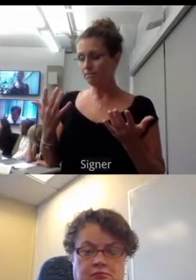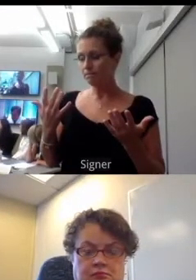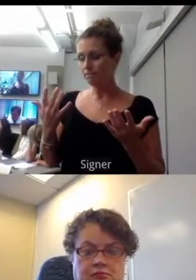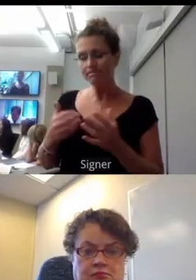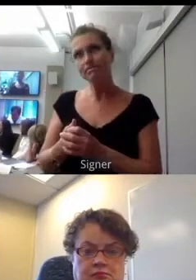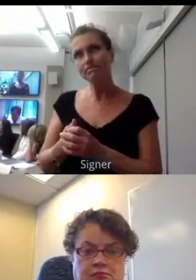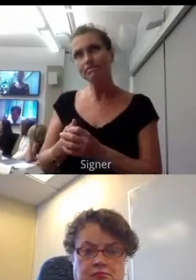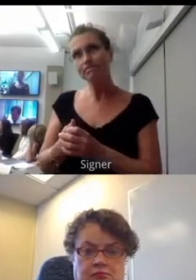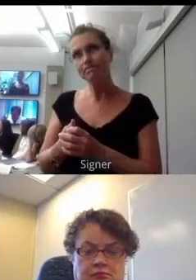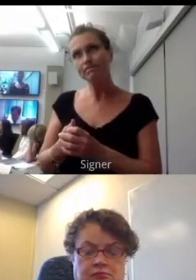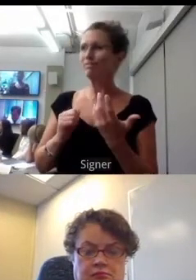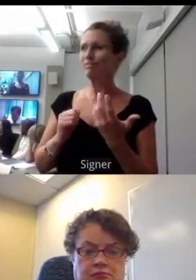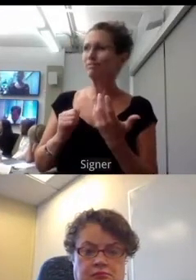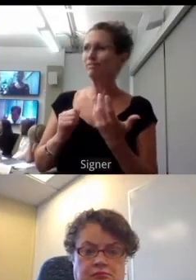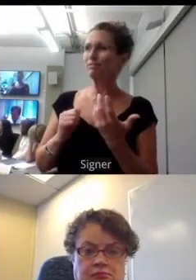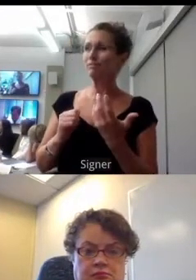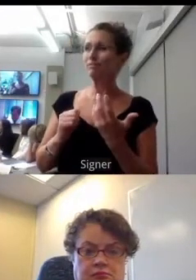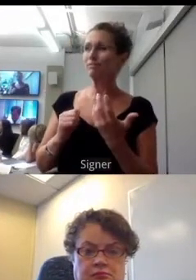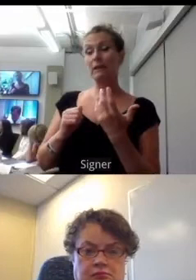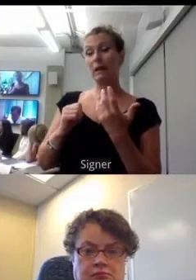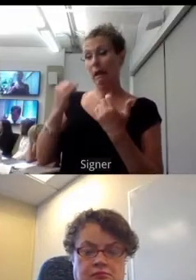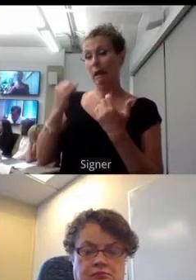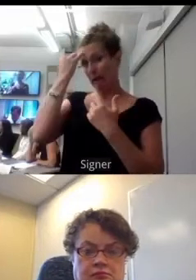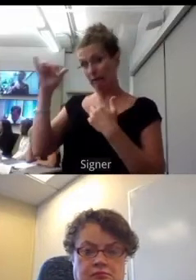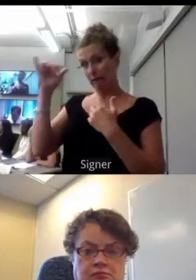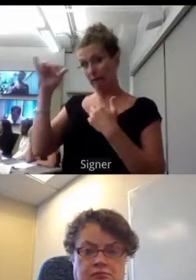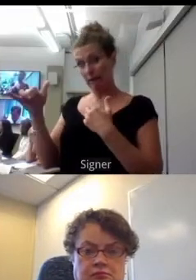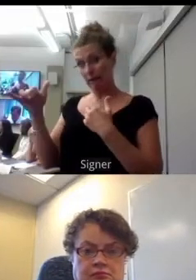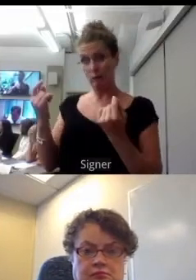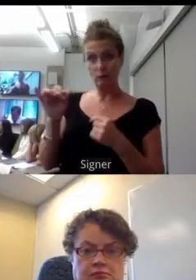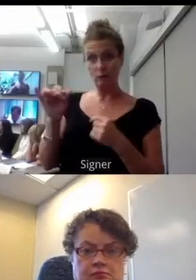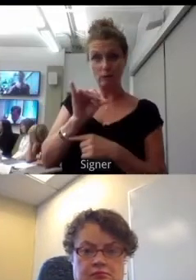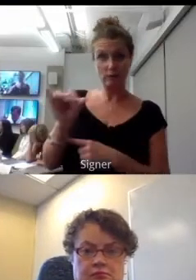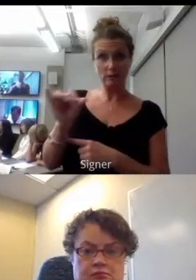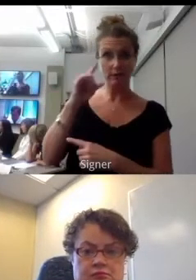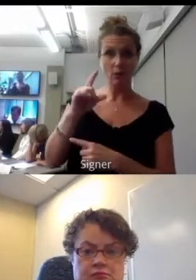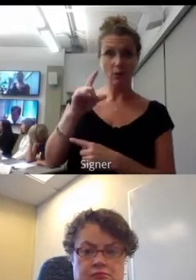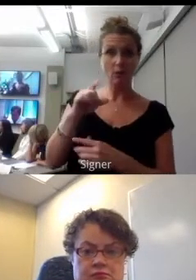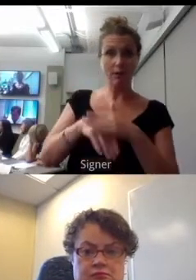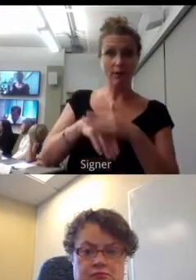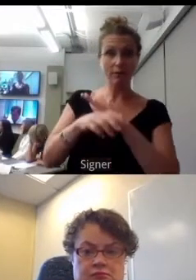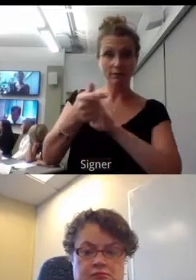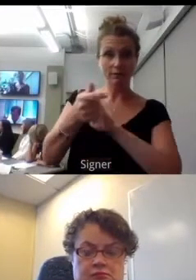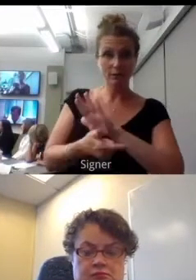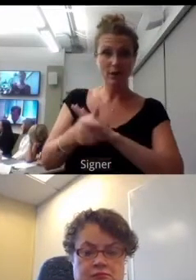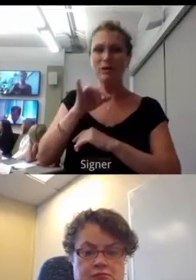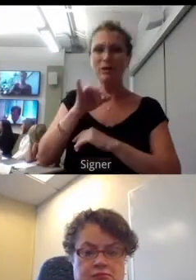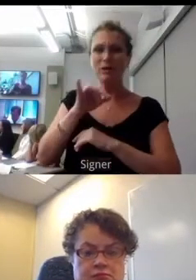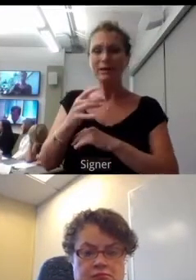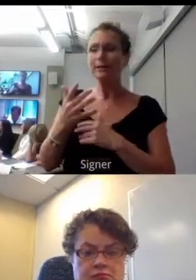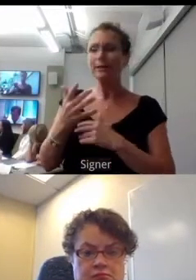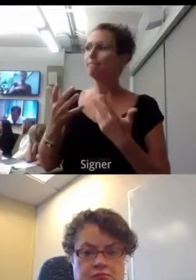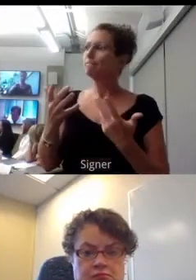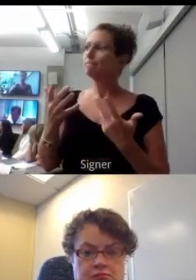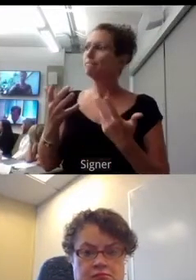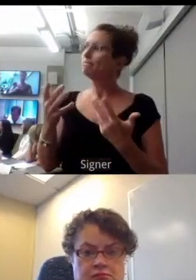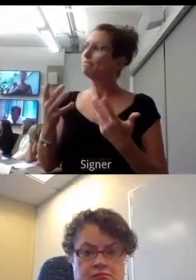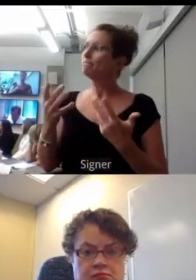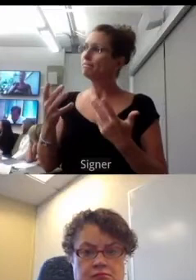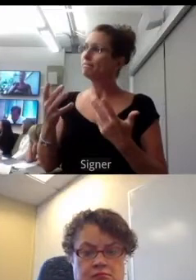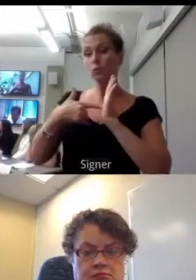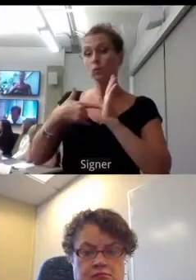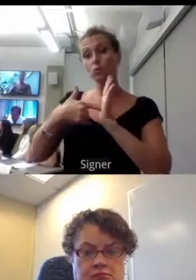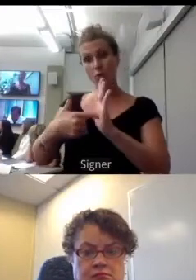this, it would really put a finger on how serious we take the